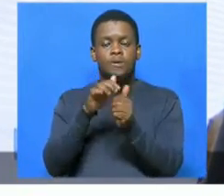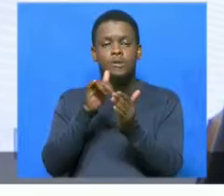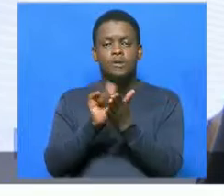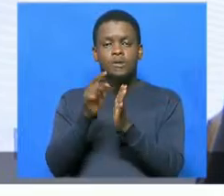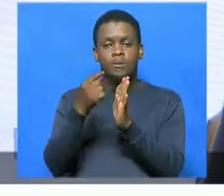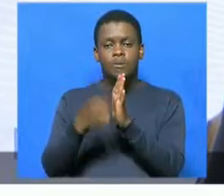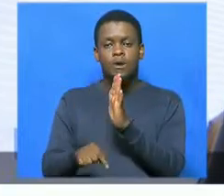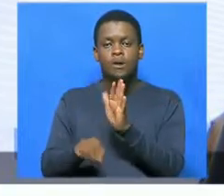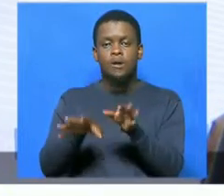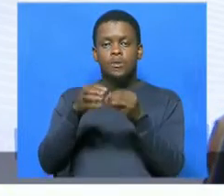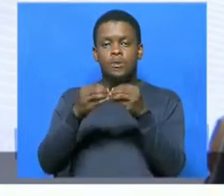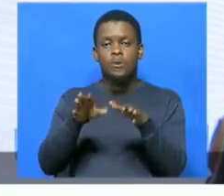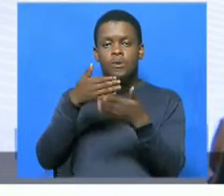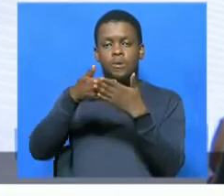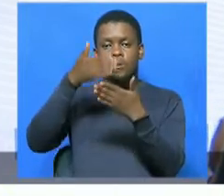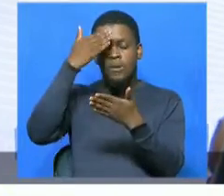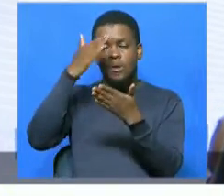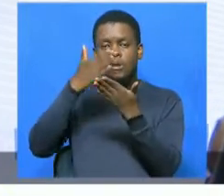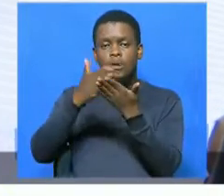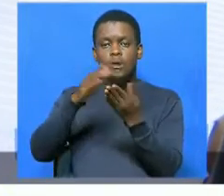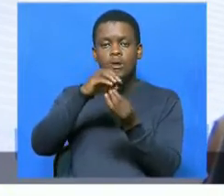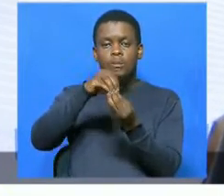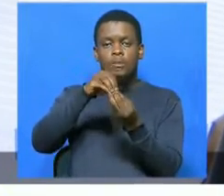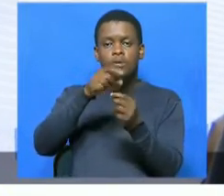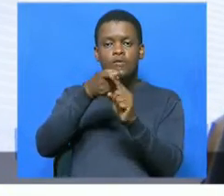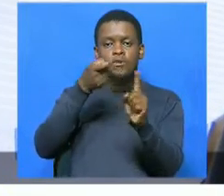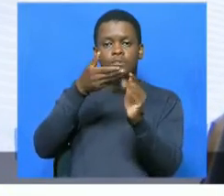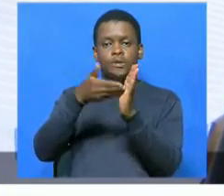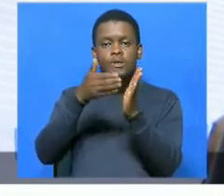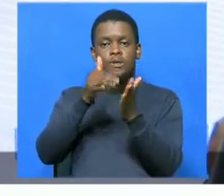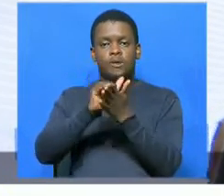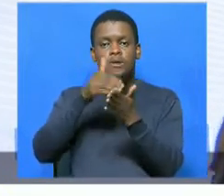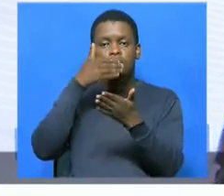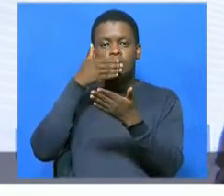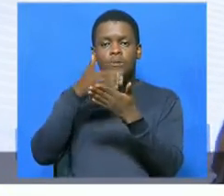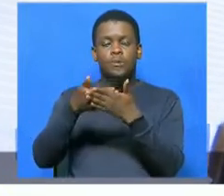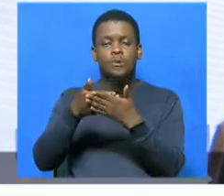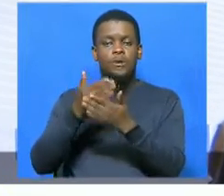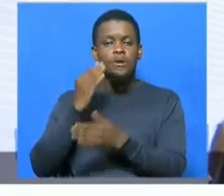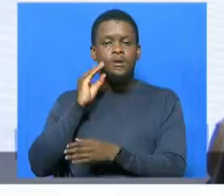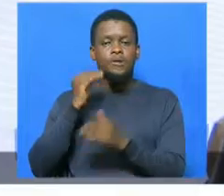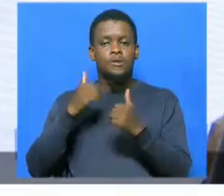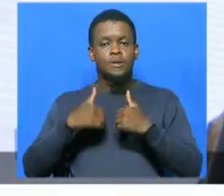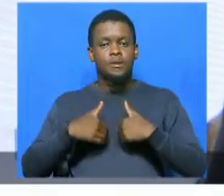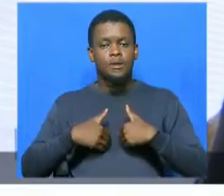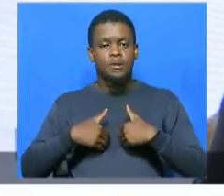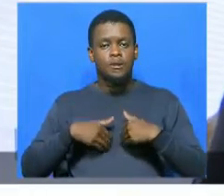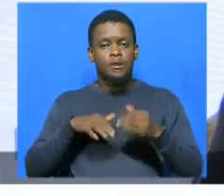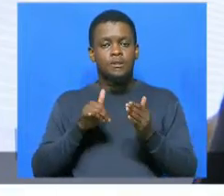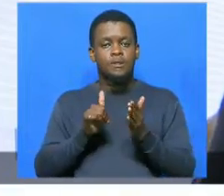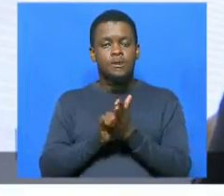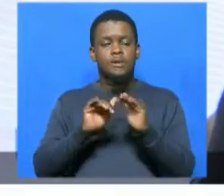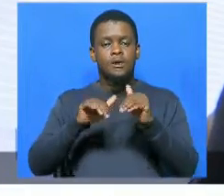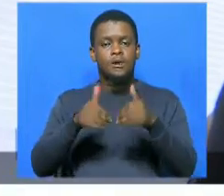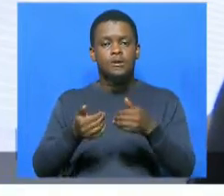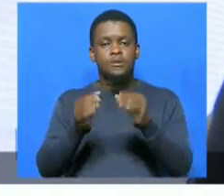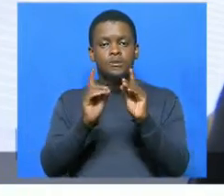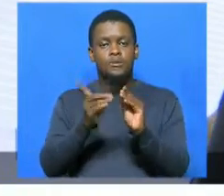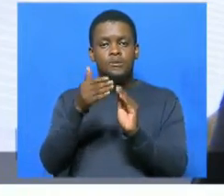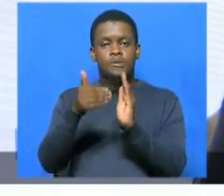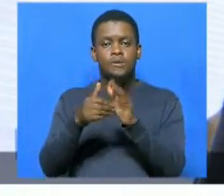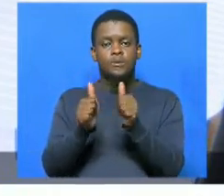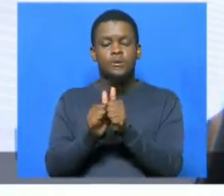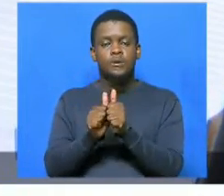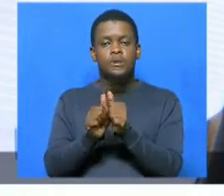I've learned a lot from it. It's a learning experience playing with these strong players. And also, what I've learned is that